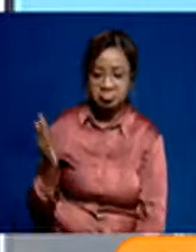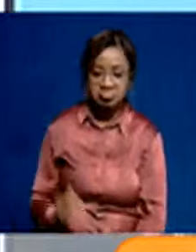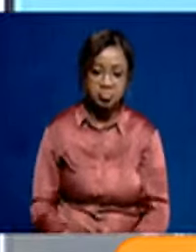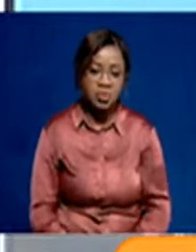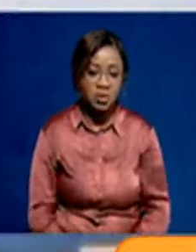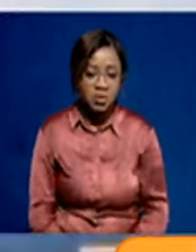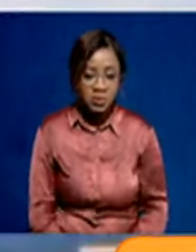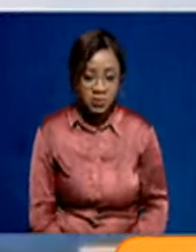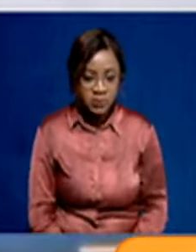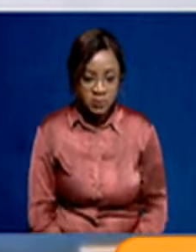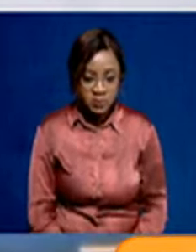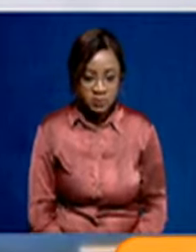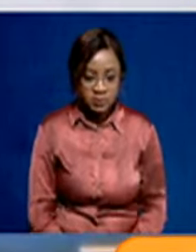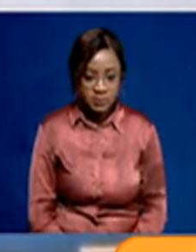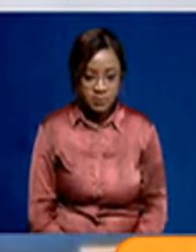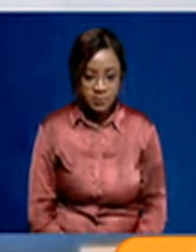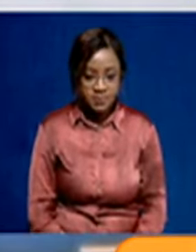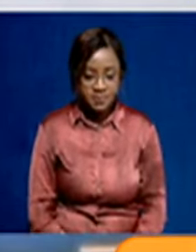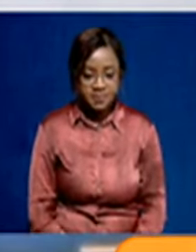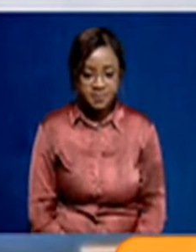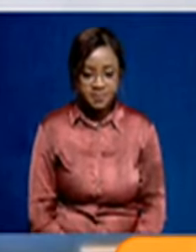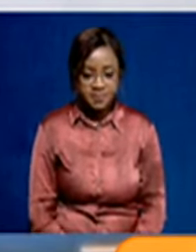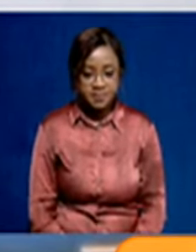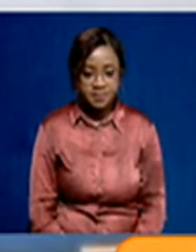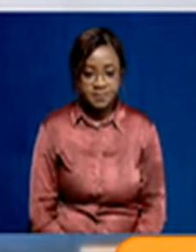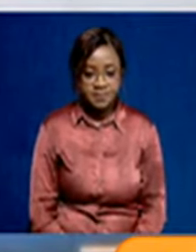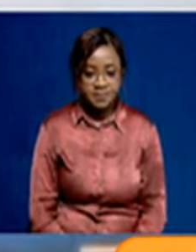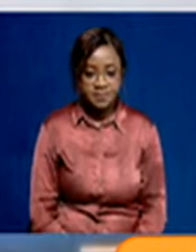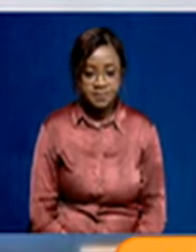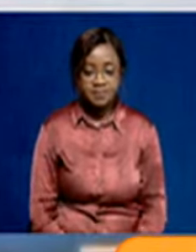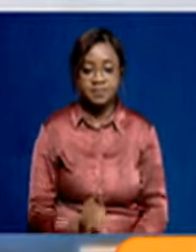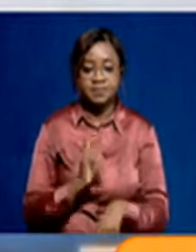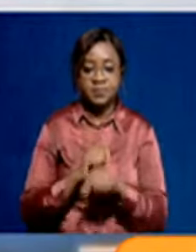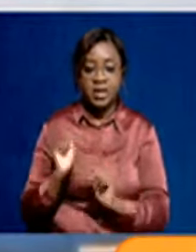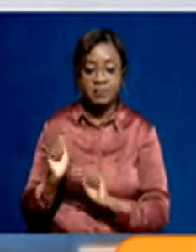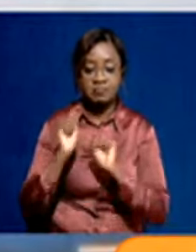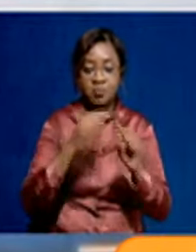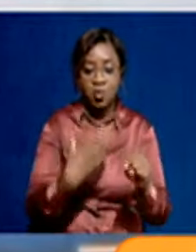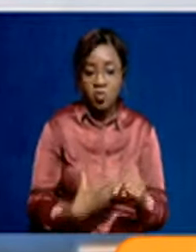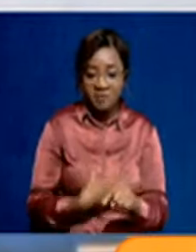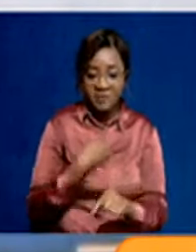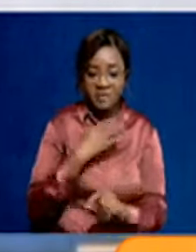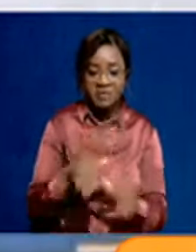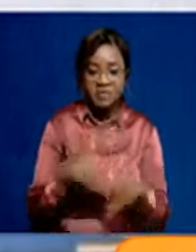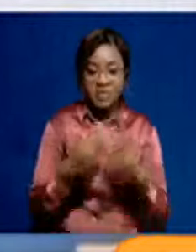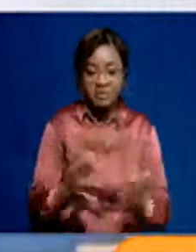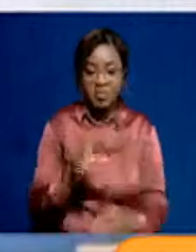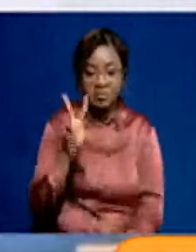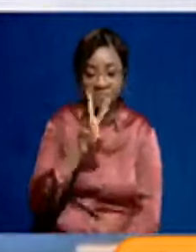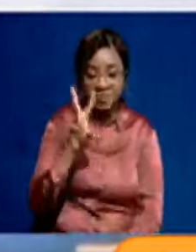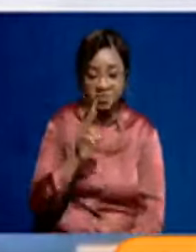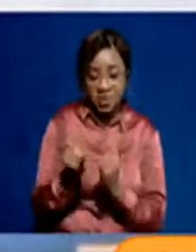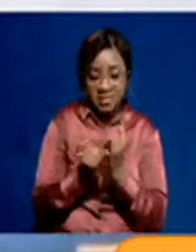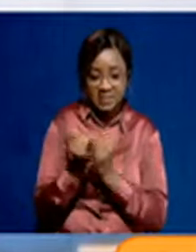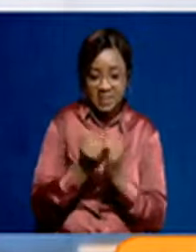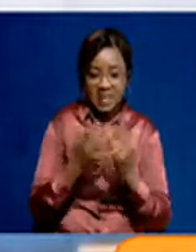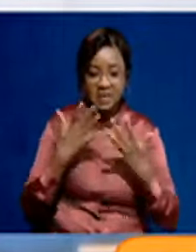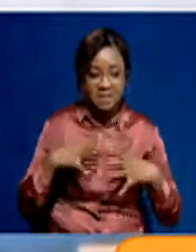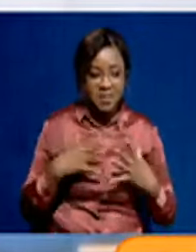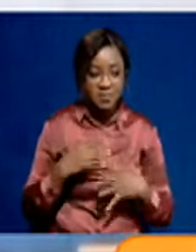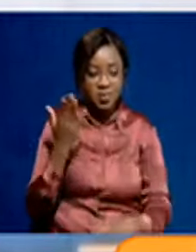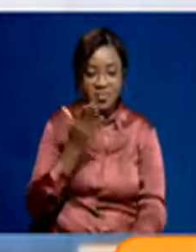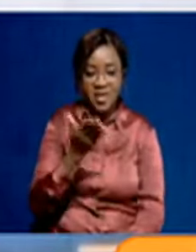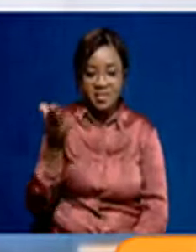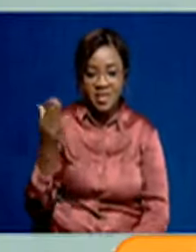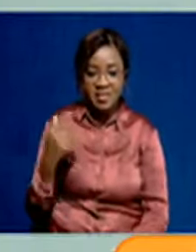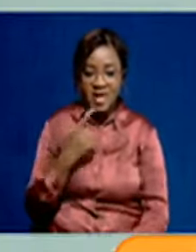reports. A visit to the Port Victoria Hospital on Saturday and patients are being turned away by the security